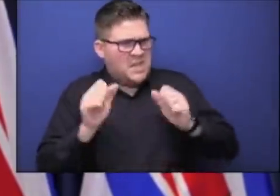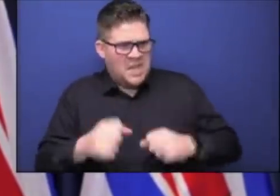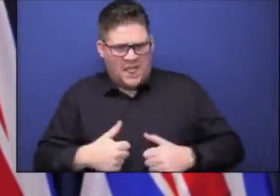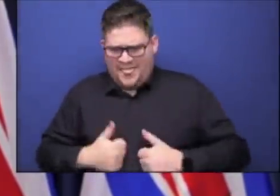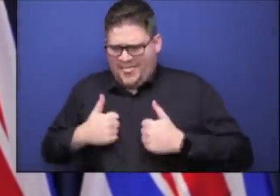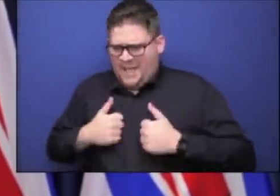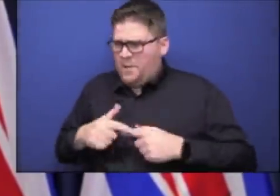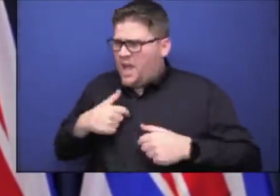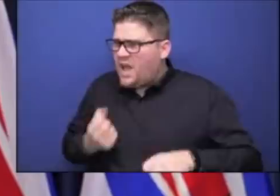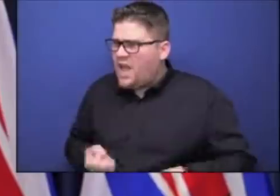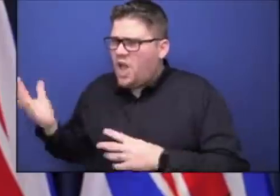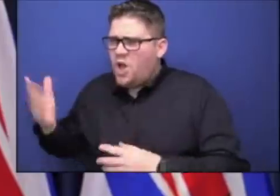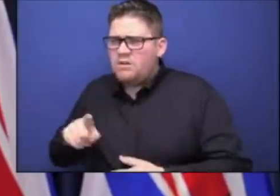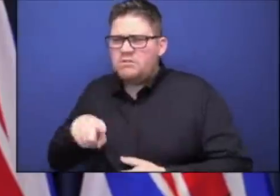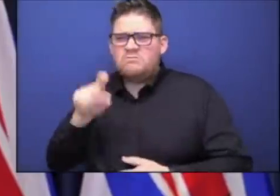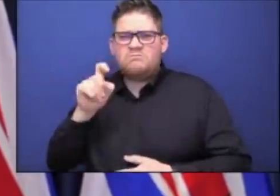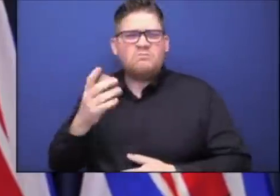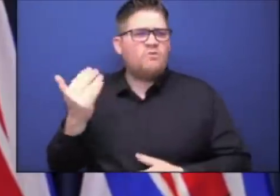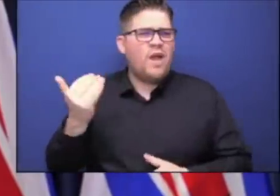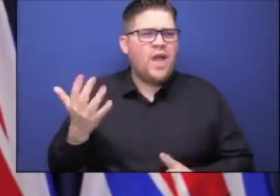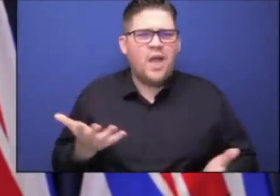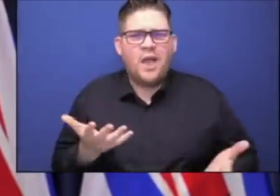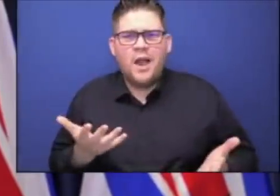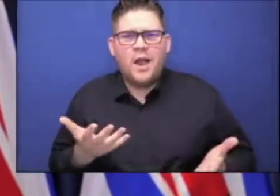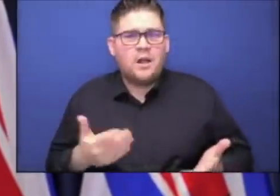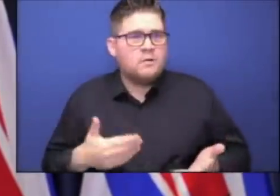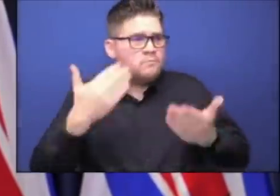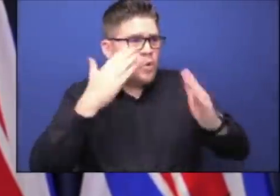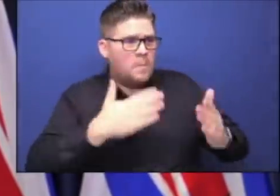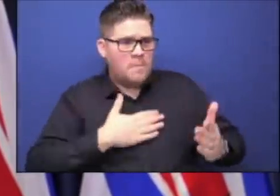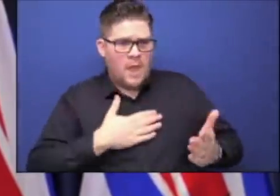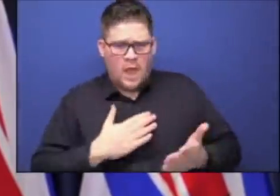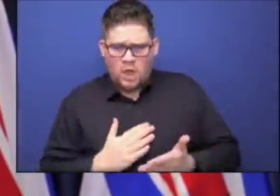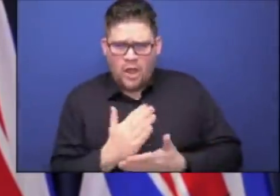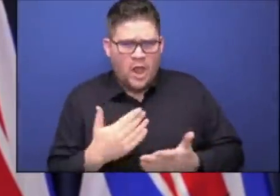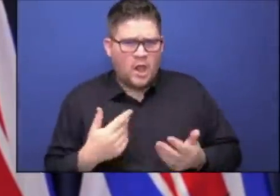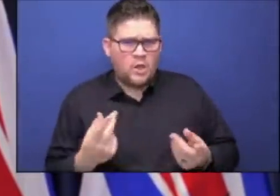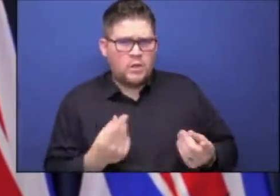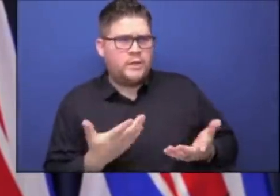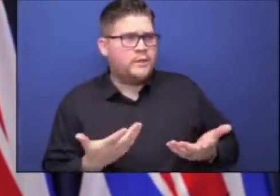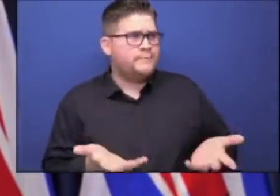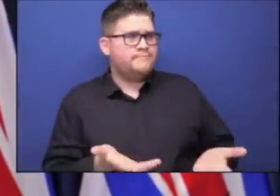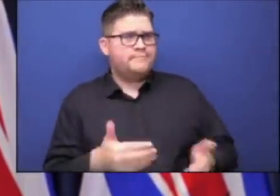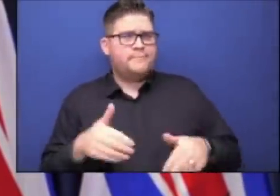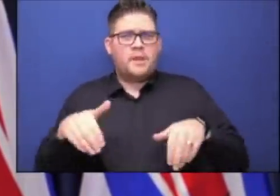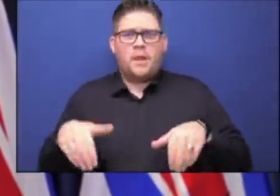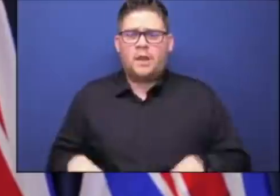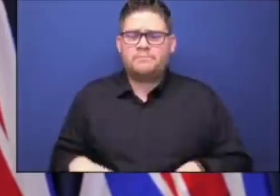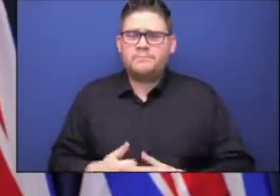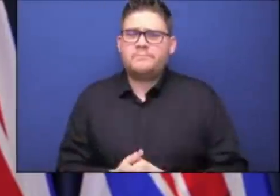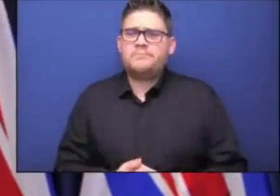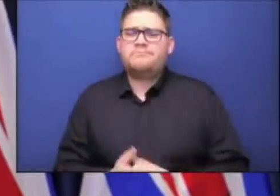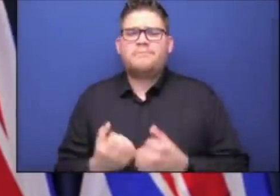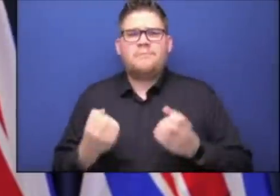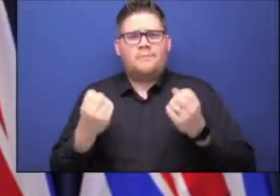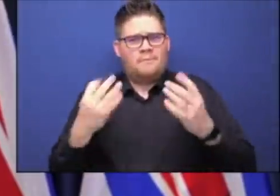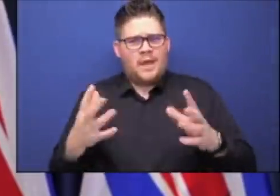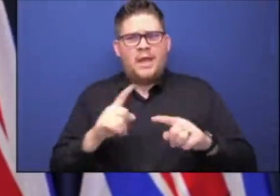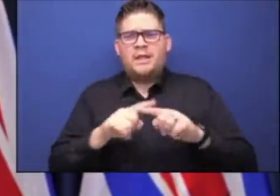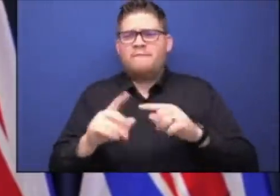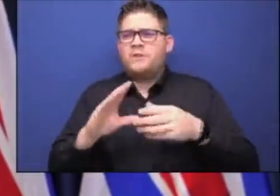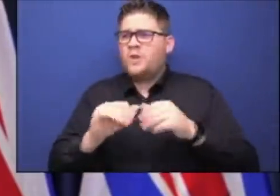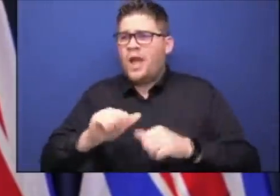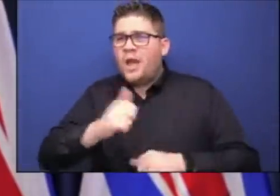up losing their housing. We heard about stories of massive rent hikes, we heard about bullying, we heard about the need for change for